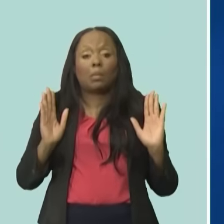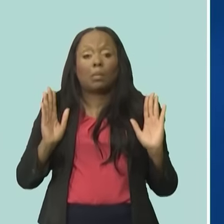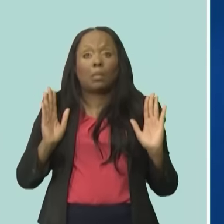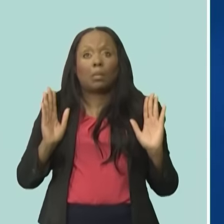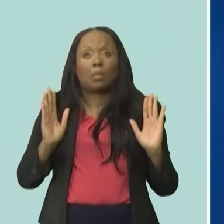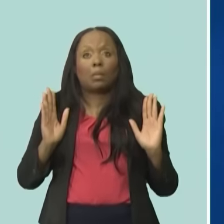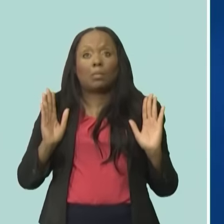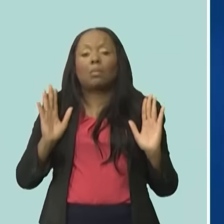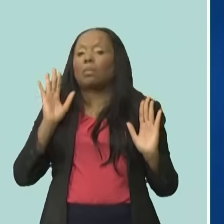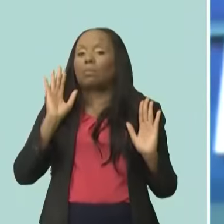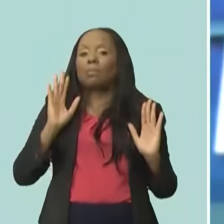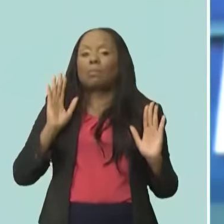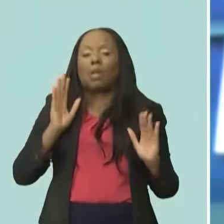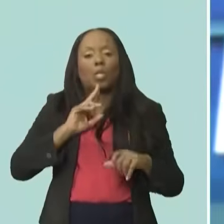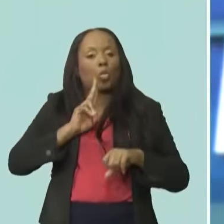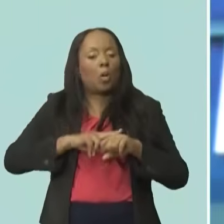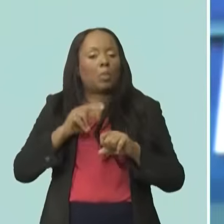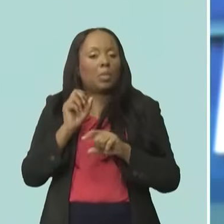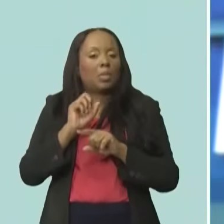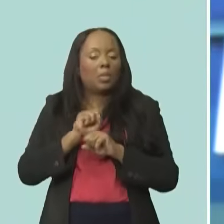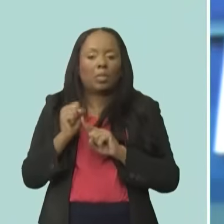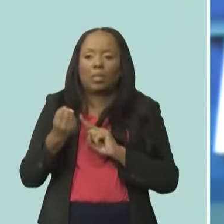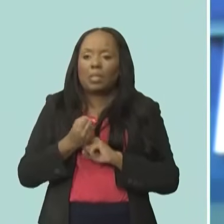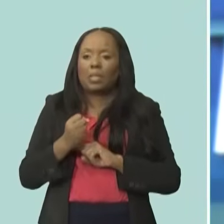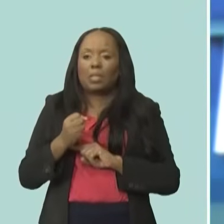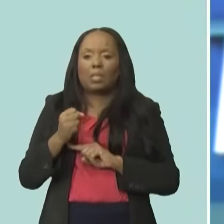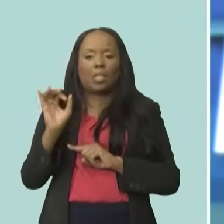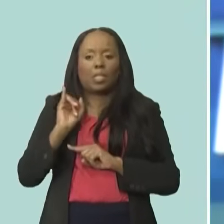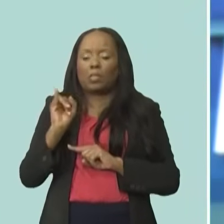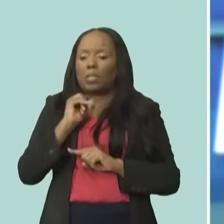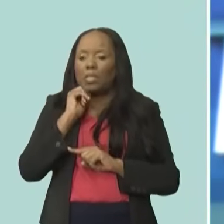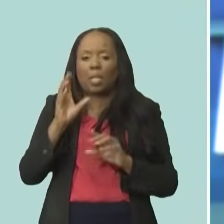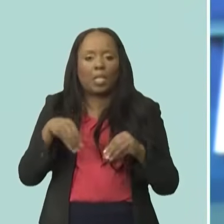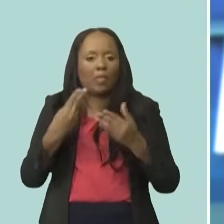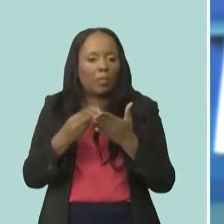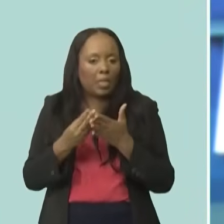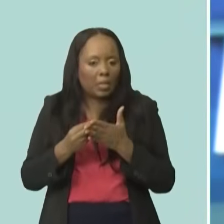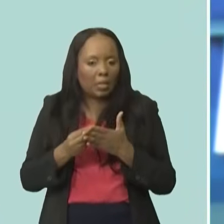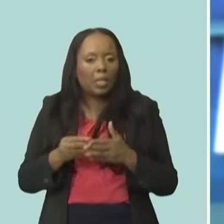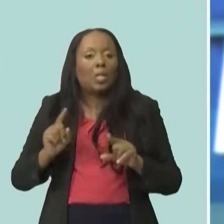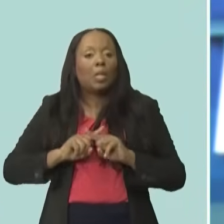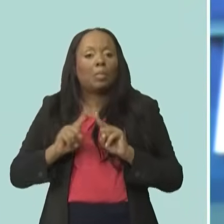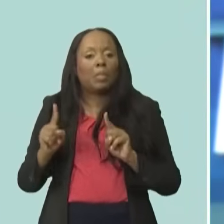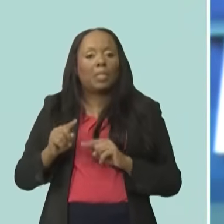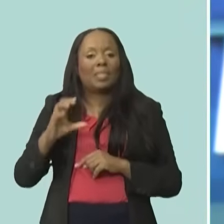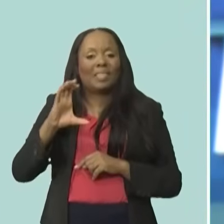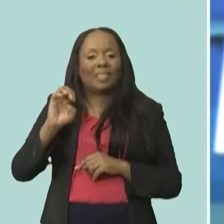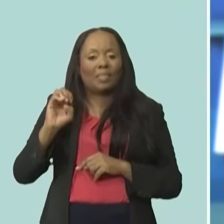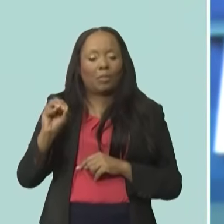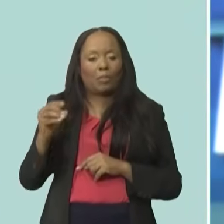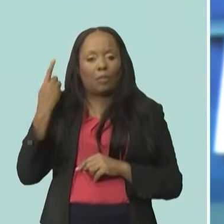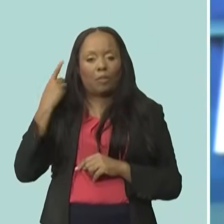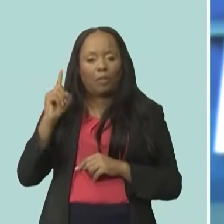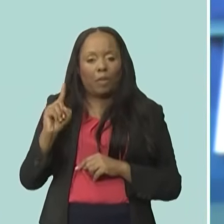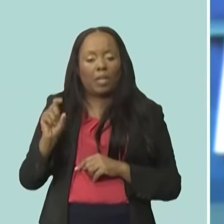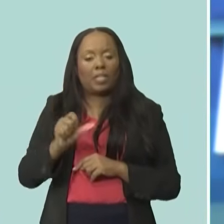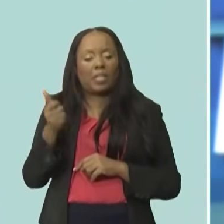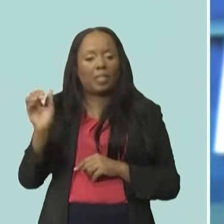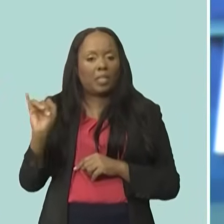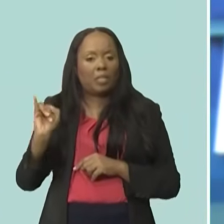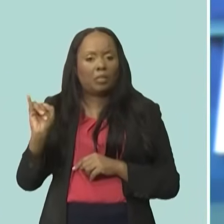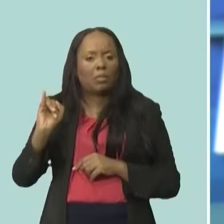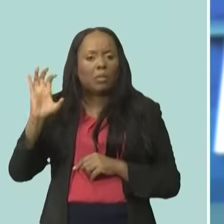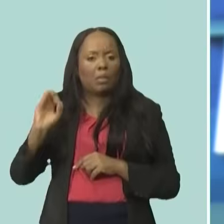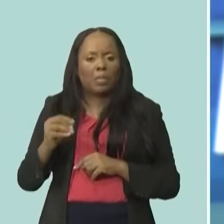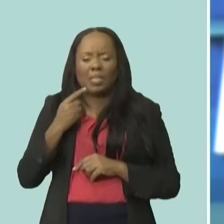normally be covered. Along the same lines, Chief Executive Officer at CG United Insurance, Randy Graham, says it's